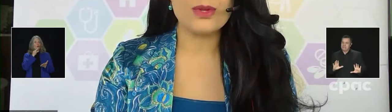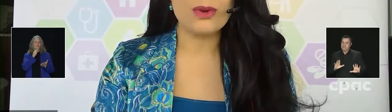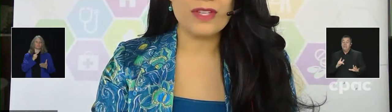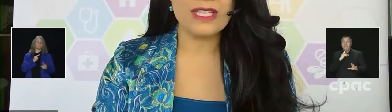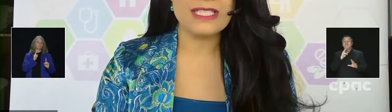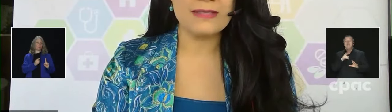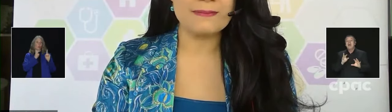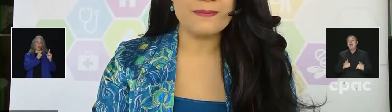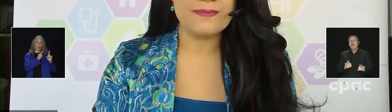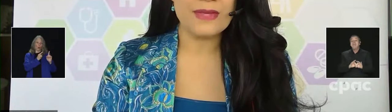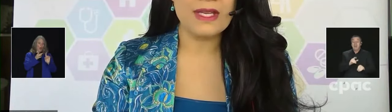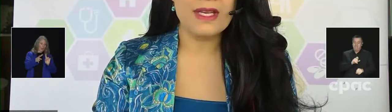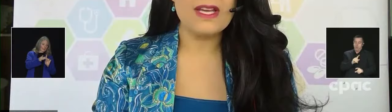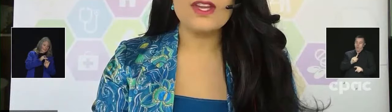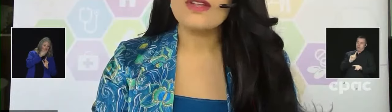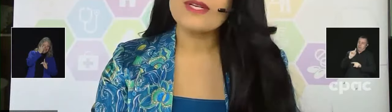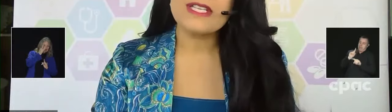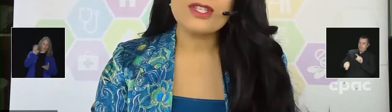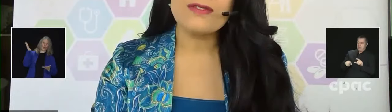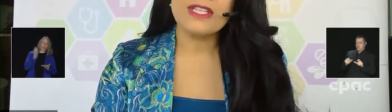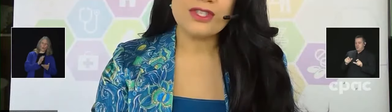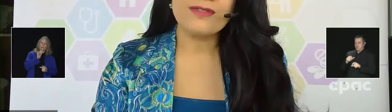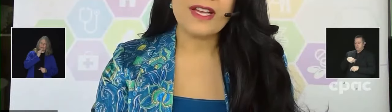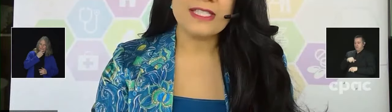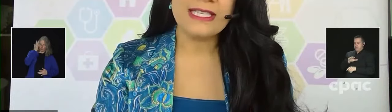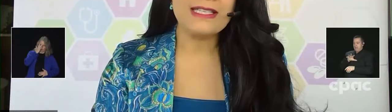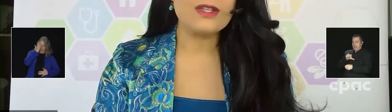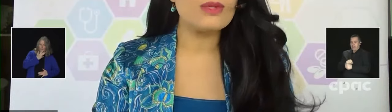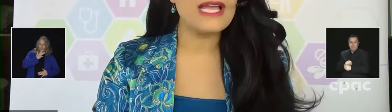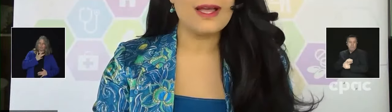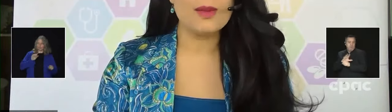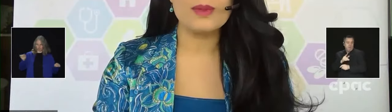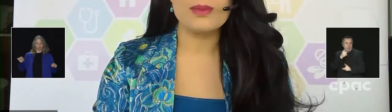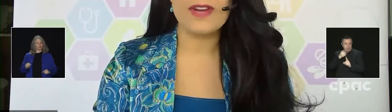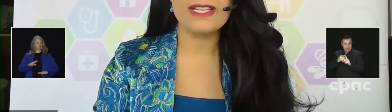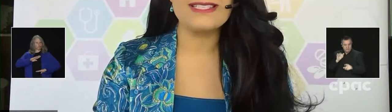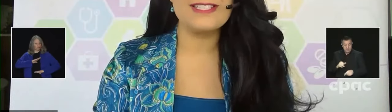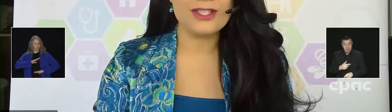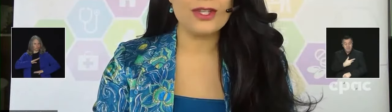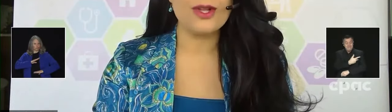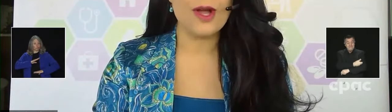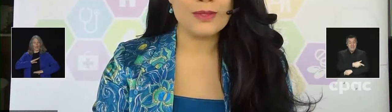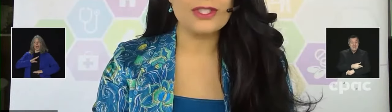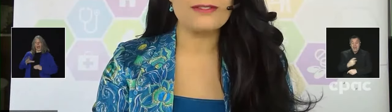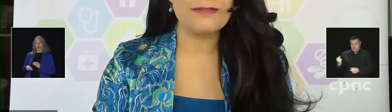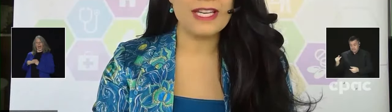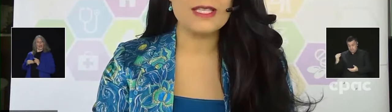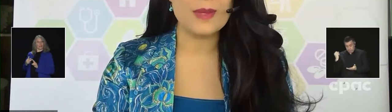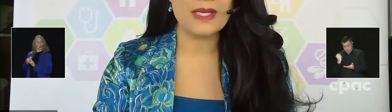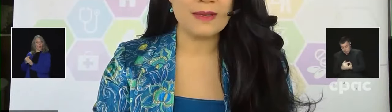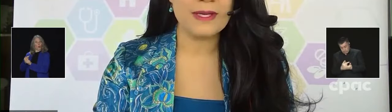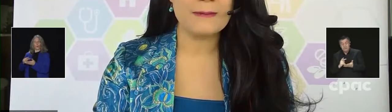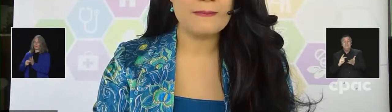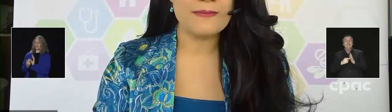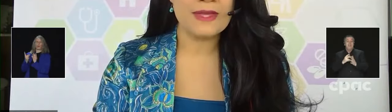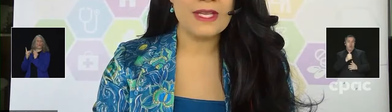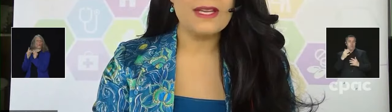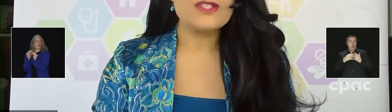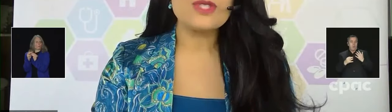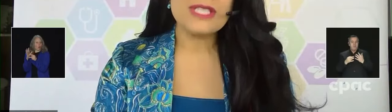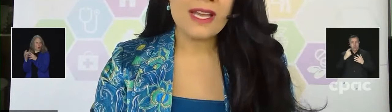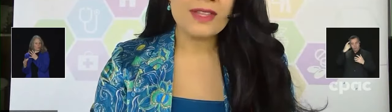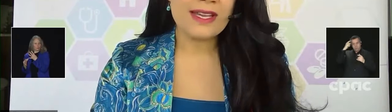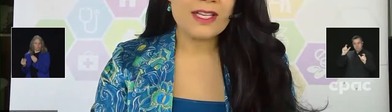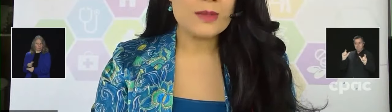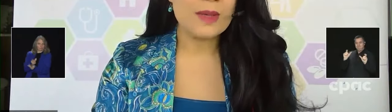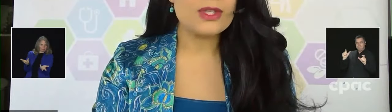illness with COVID-19. The authorization of additional vaccine can only help and provides an additional option to fight this pandemic.